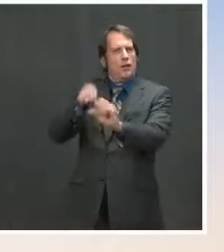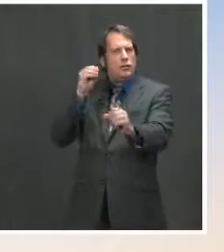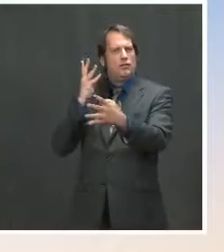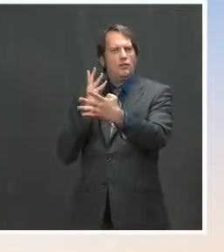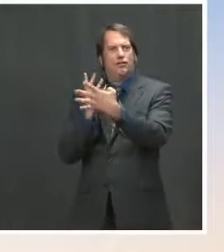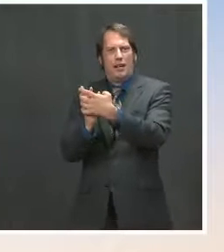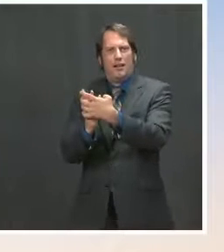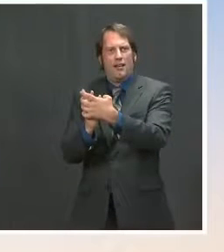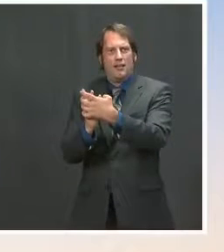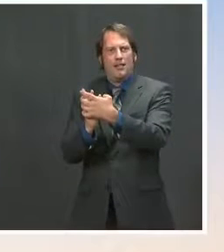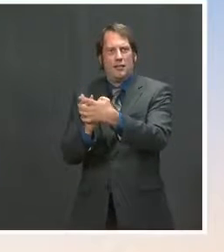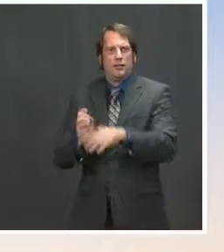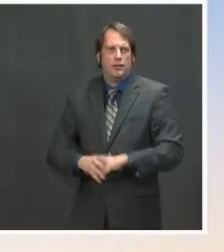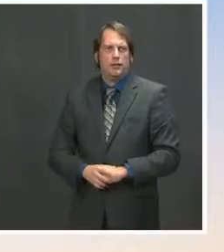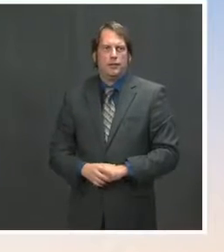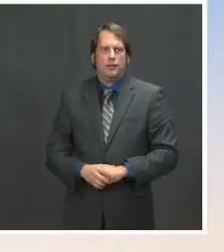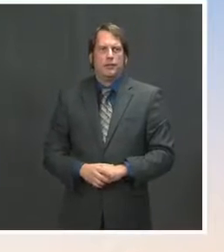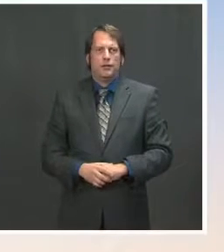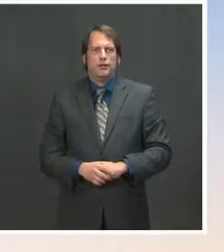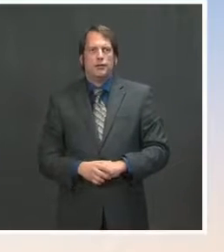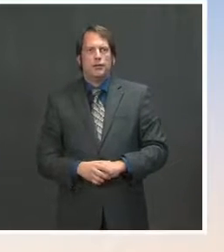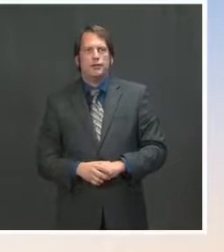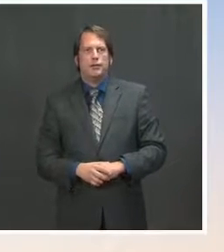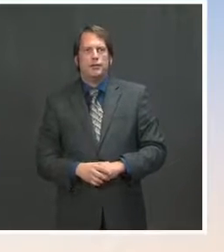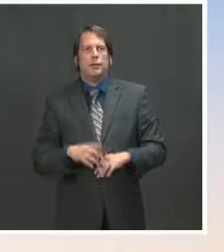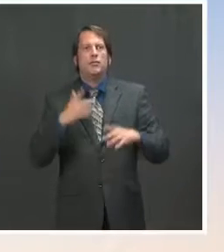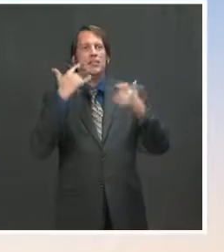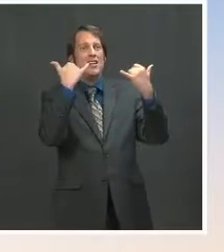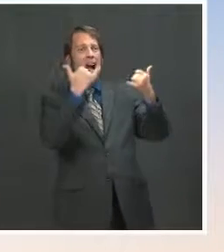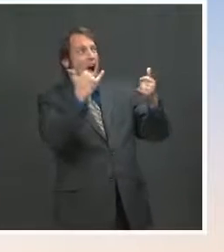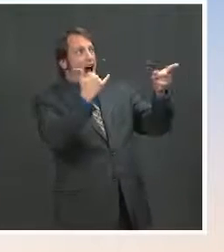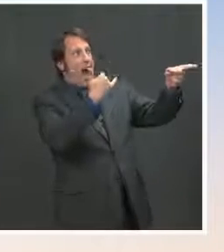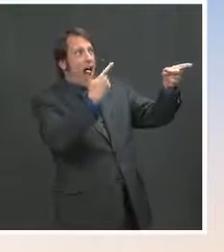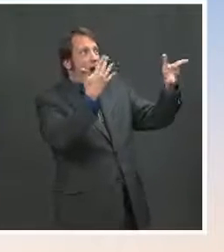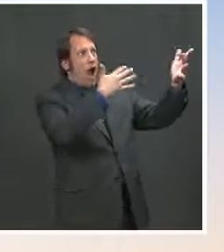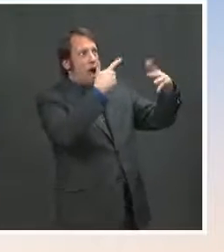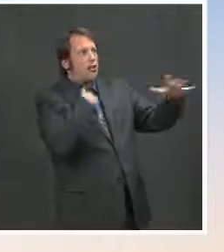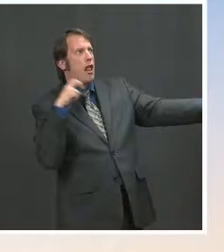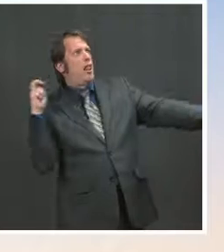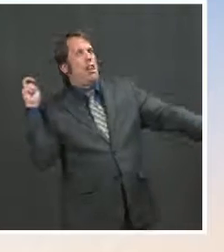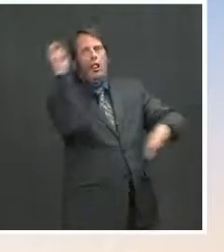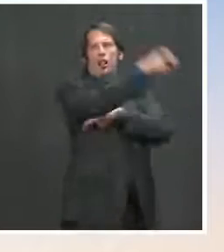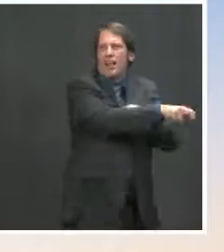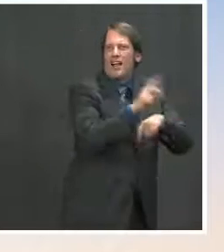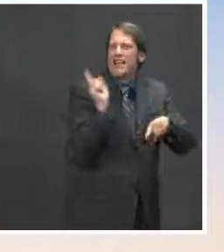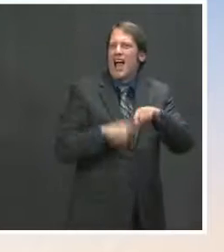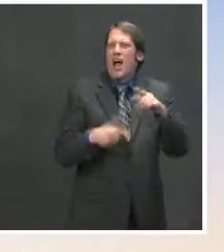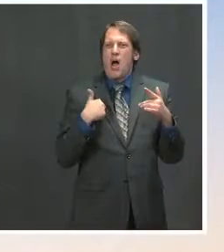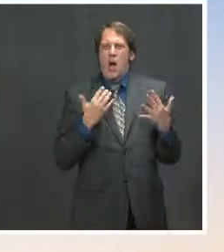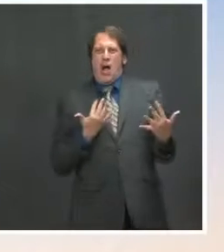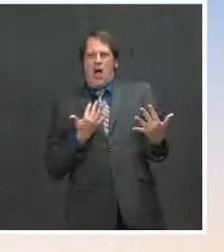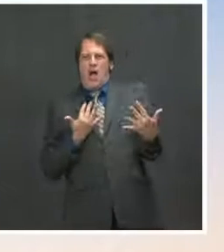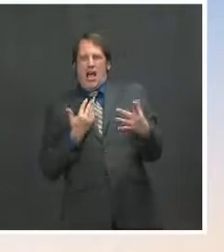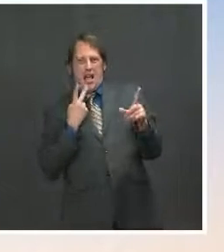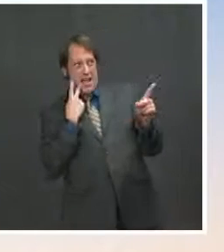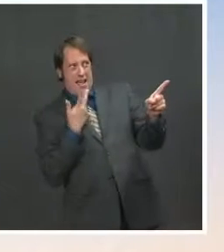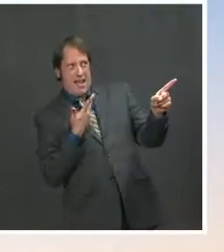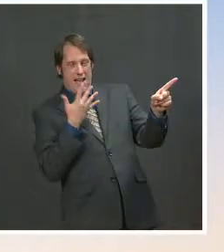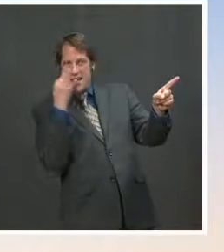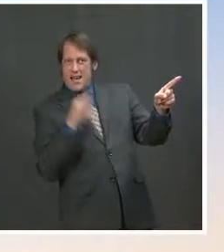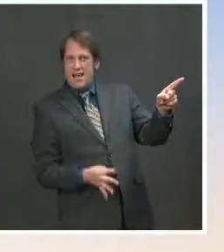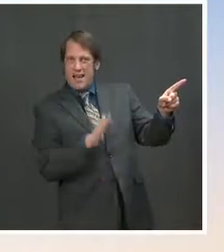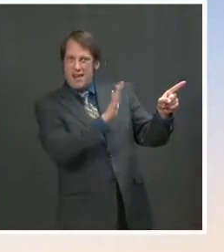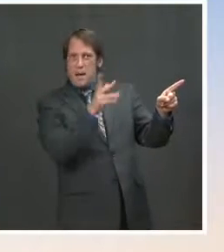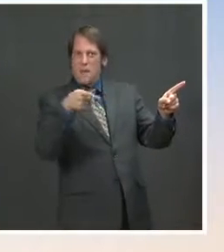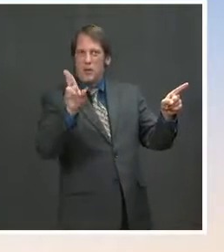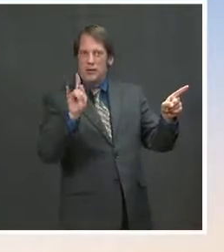But I'm not going to get ahead of a horrible outcome like that. Go ahead. Hi, Jen. I've got a vaccine question, but just first a quick follow-up to my